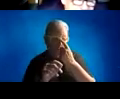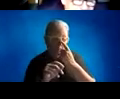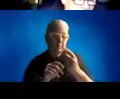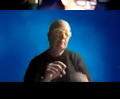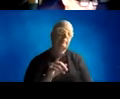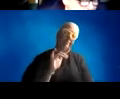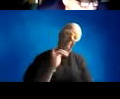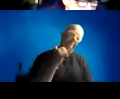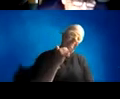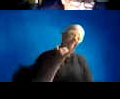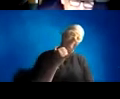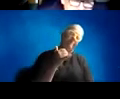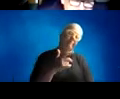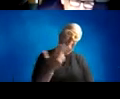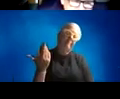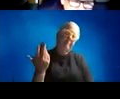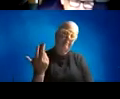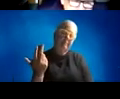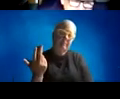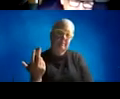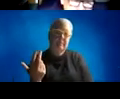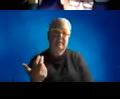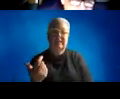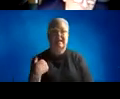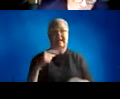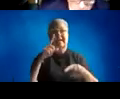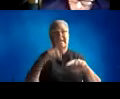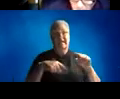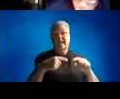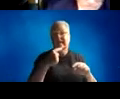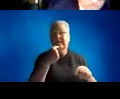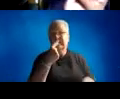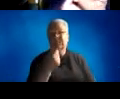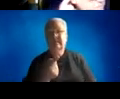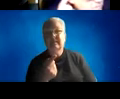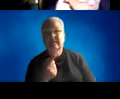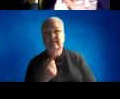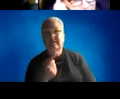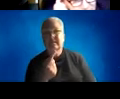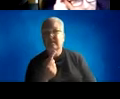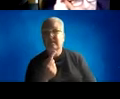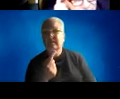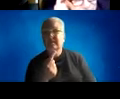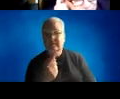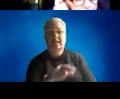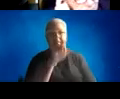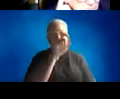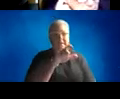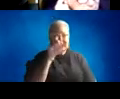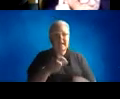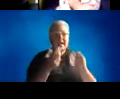Yes. I'm not able to identify when people are have issues with